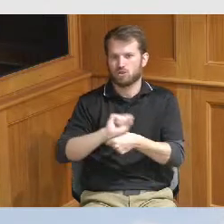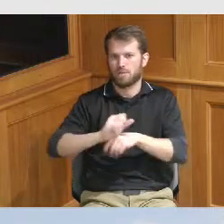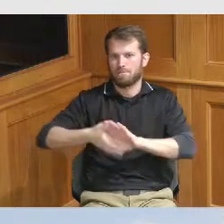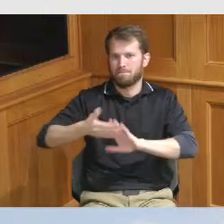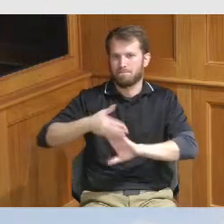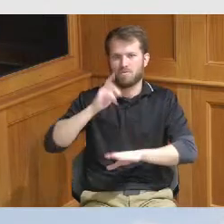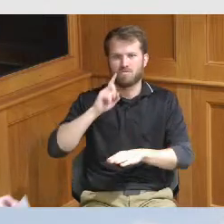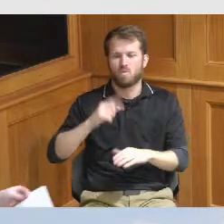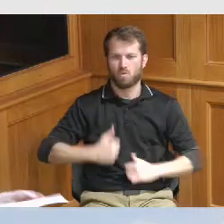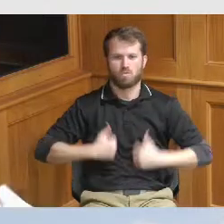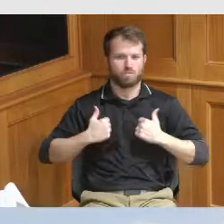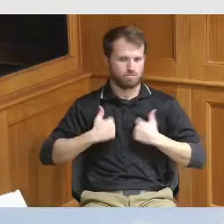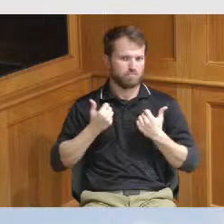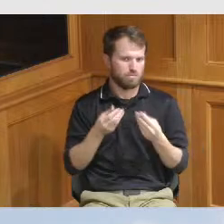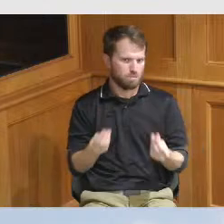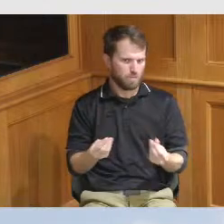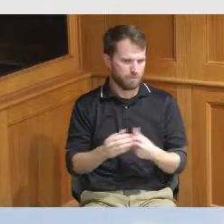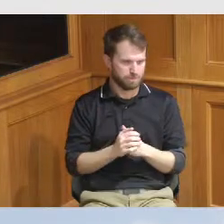property.